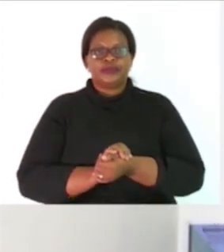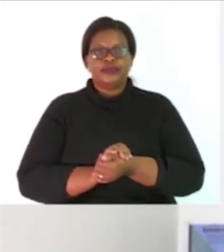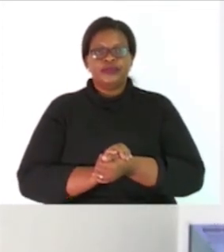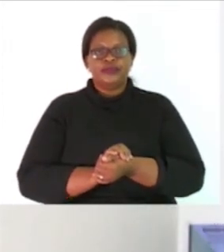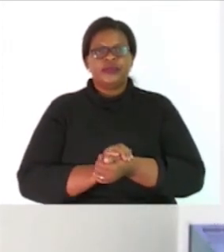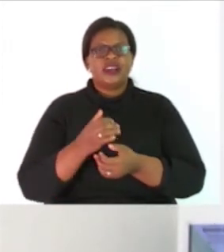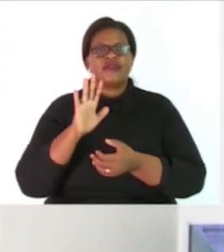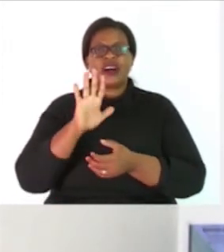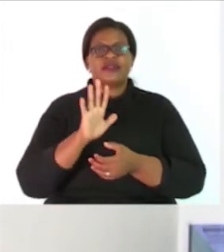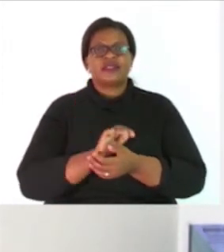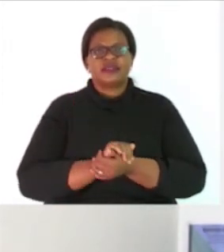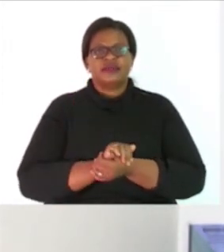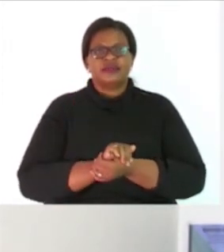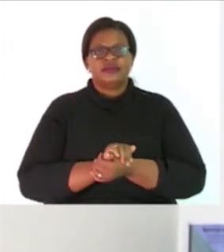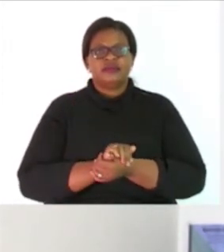5,